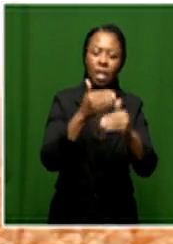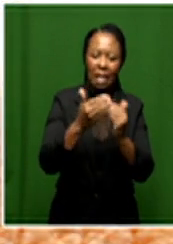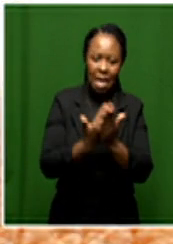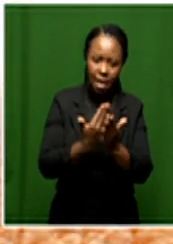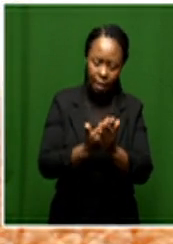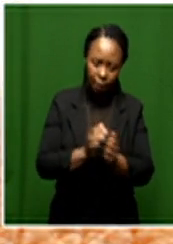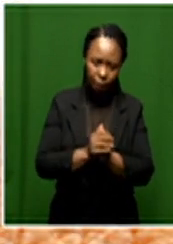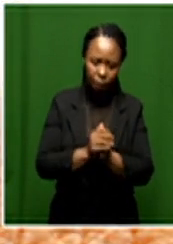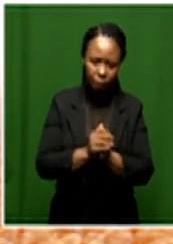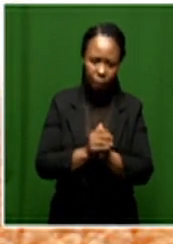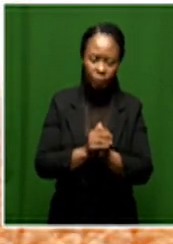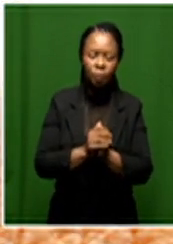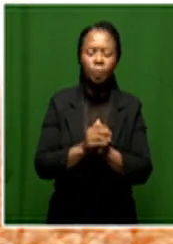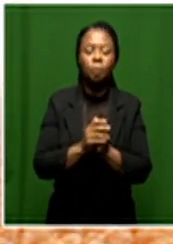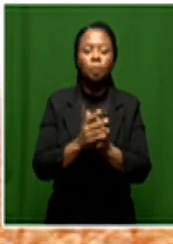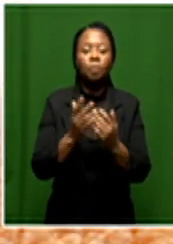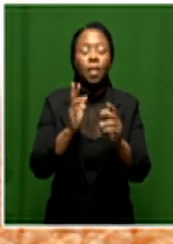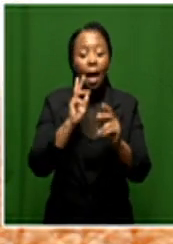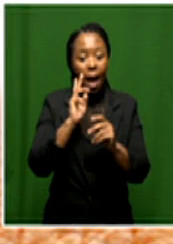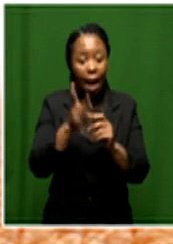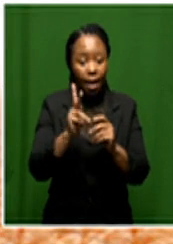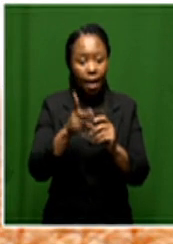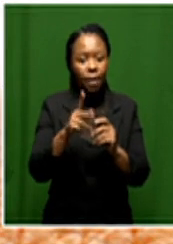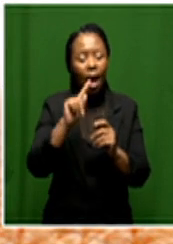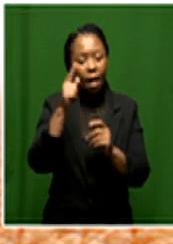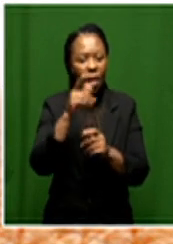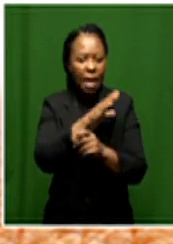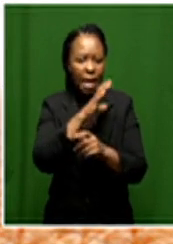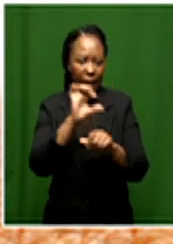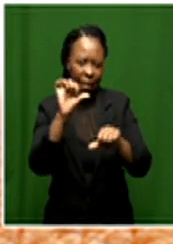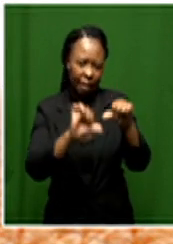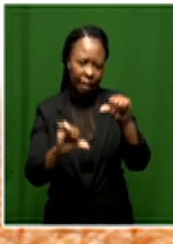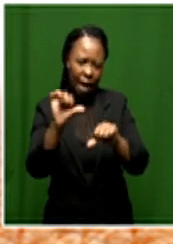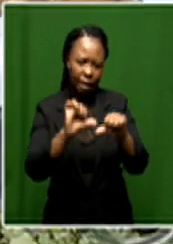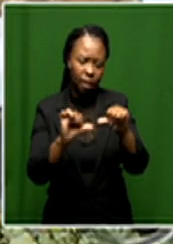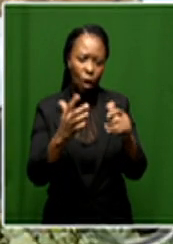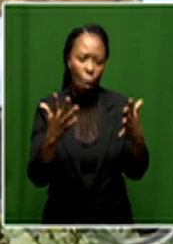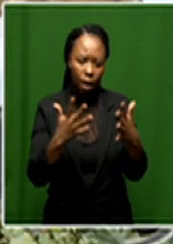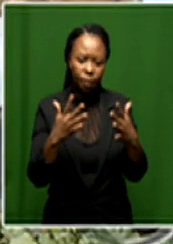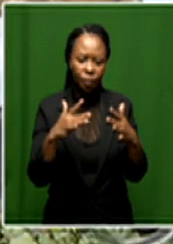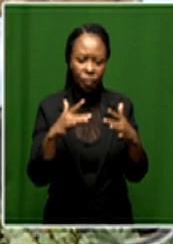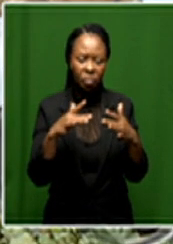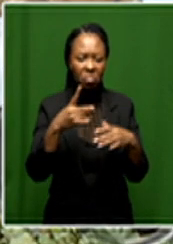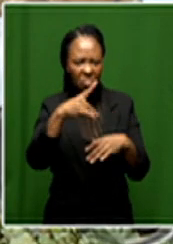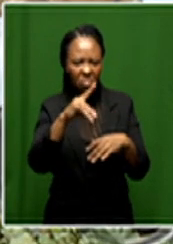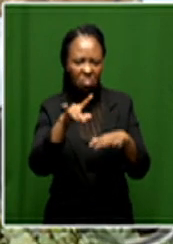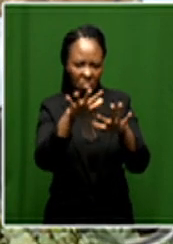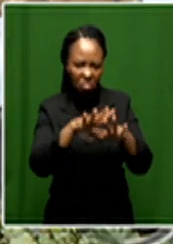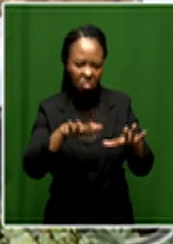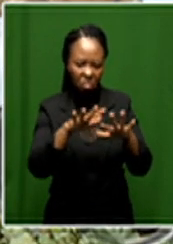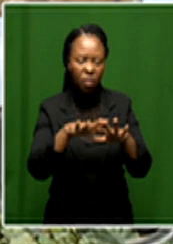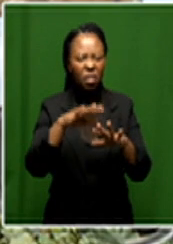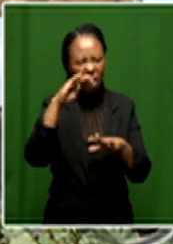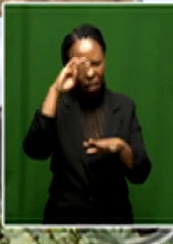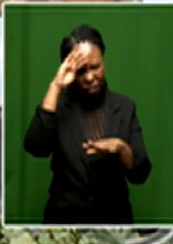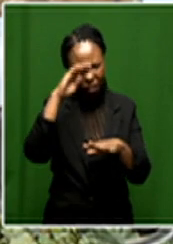taken. If I could also indicate the other clinical signs in livestock, it's generally fever, and